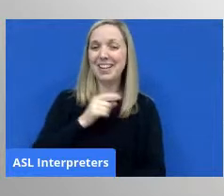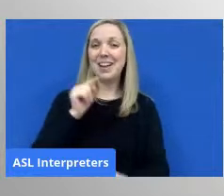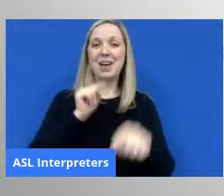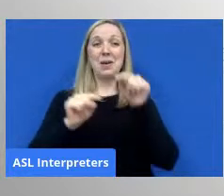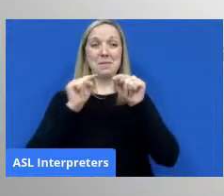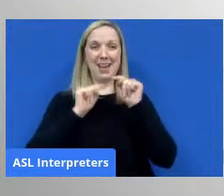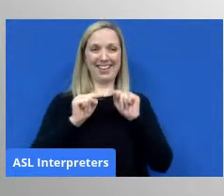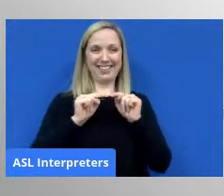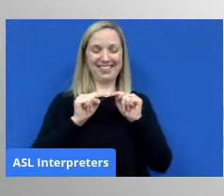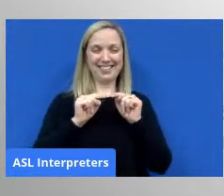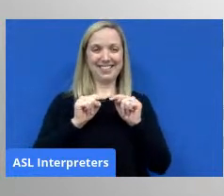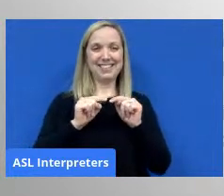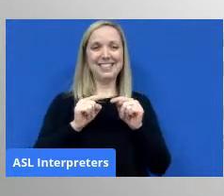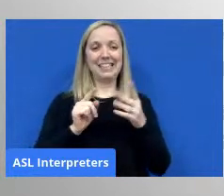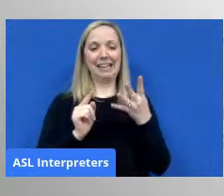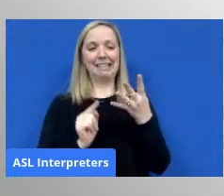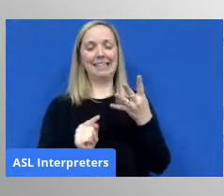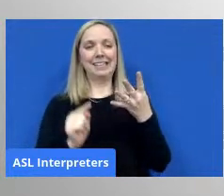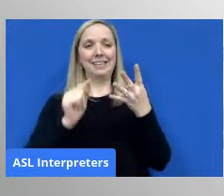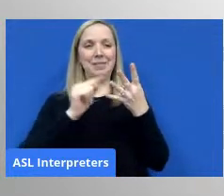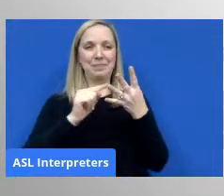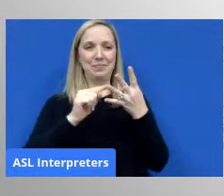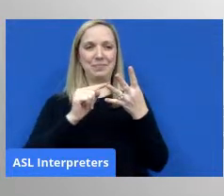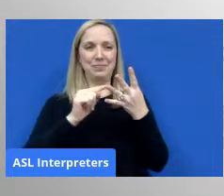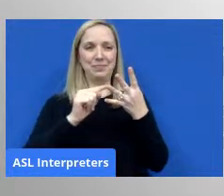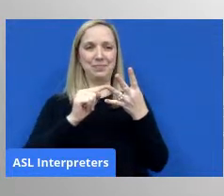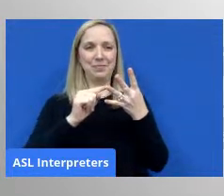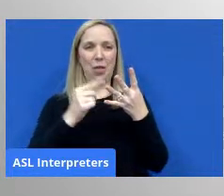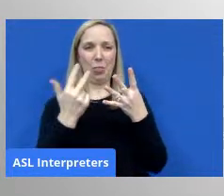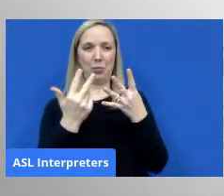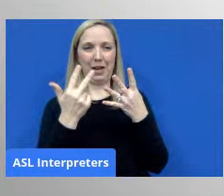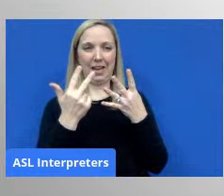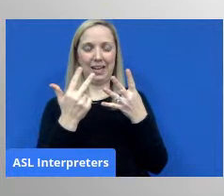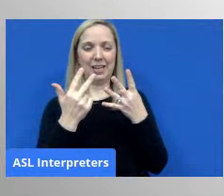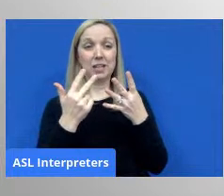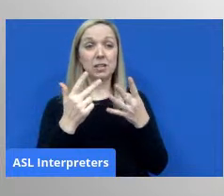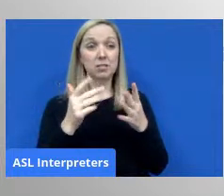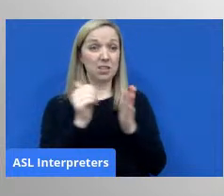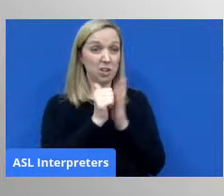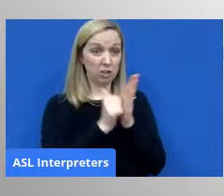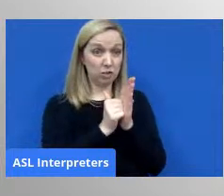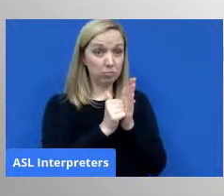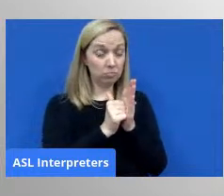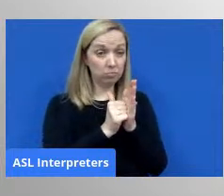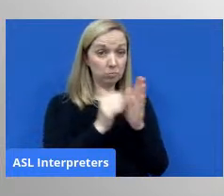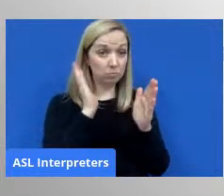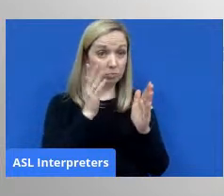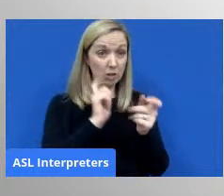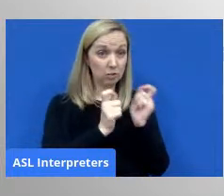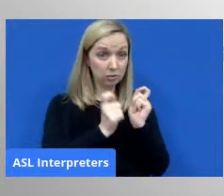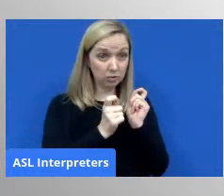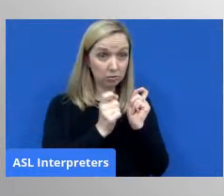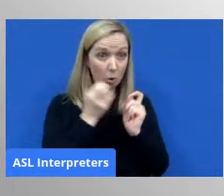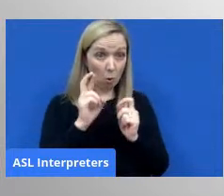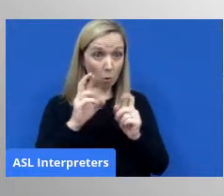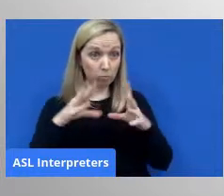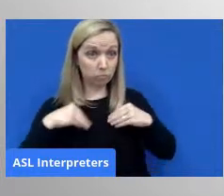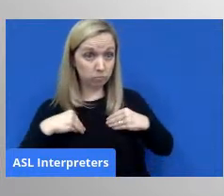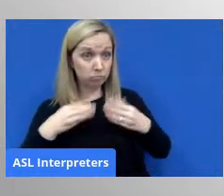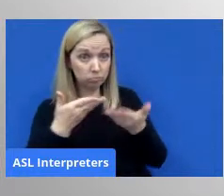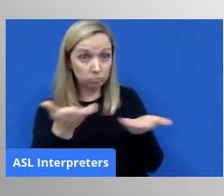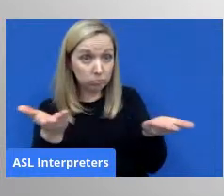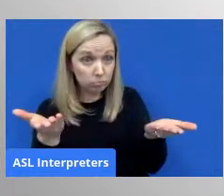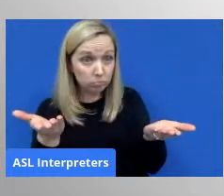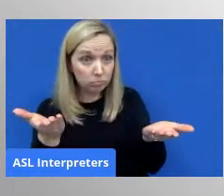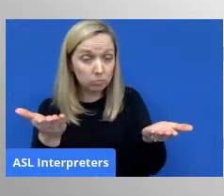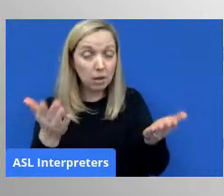reverse back to item number 3, and that is the action to amend or adopt the agenda. The floor is open.